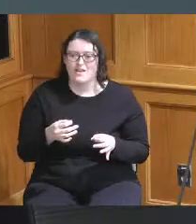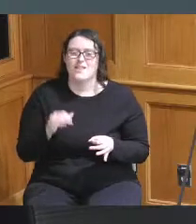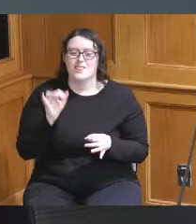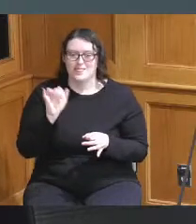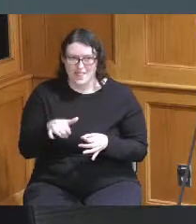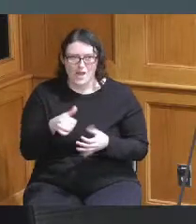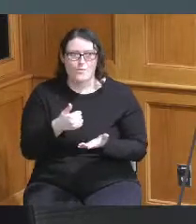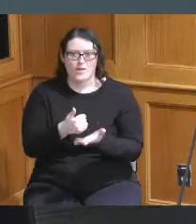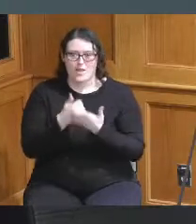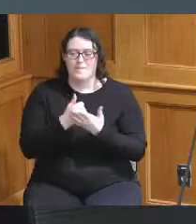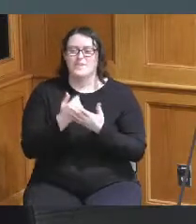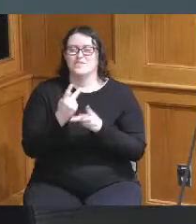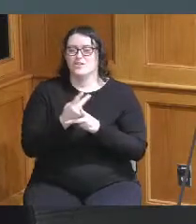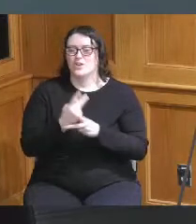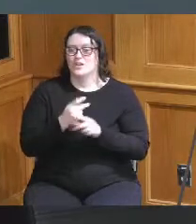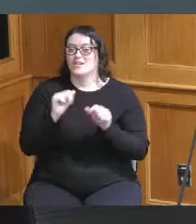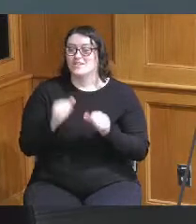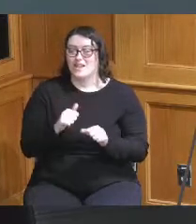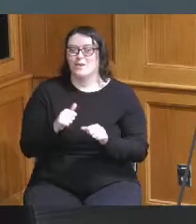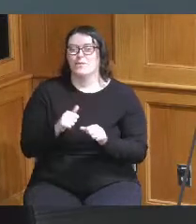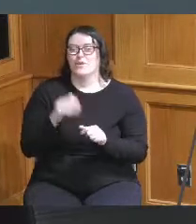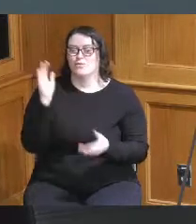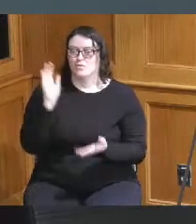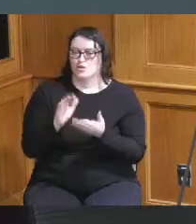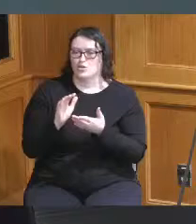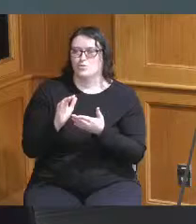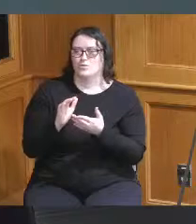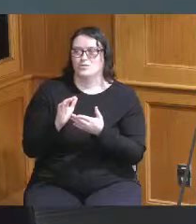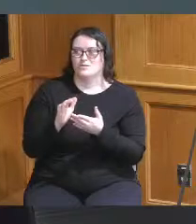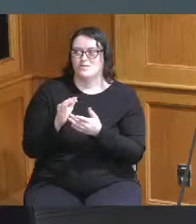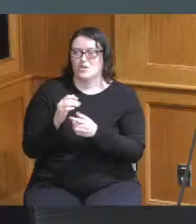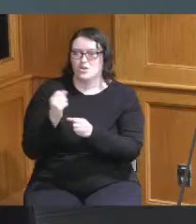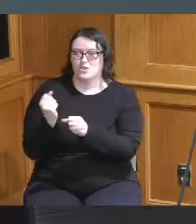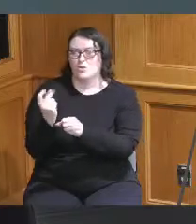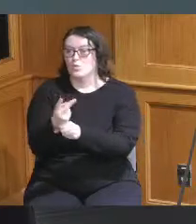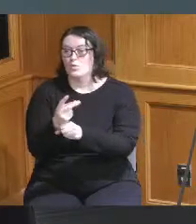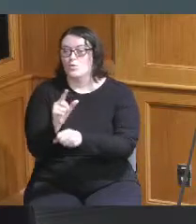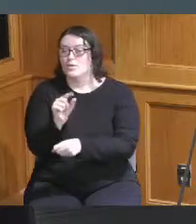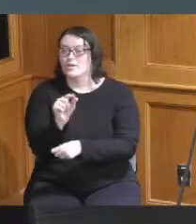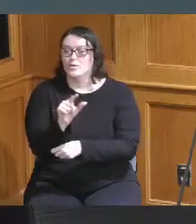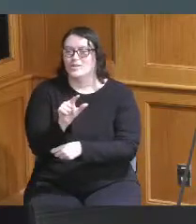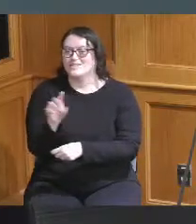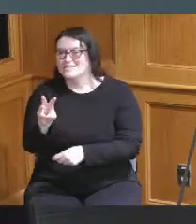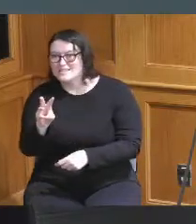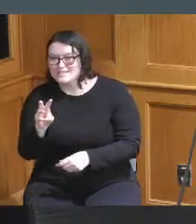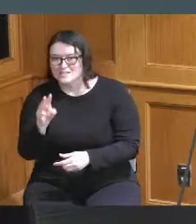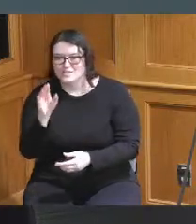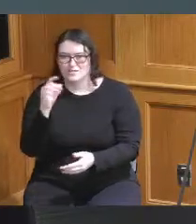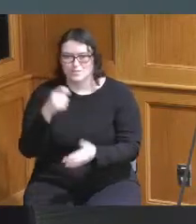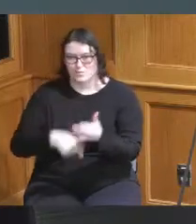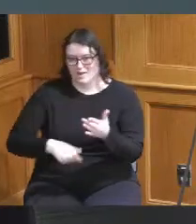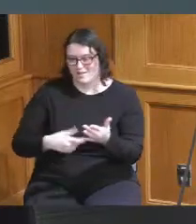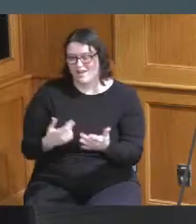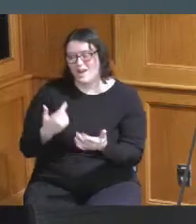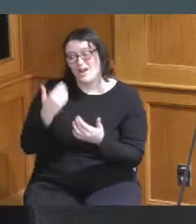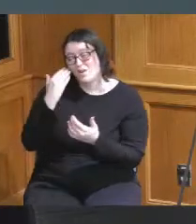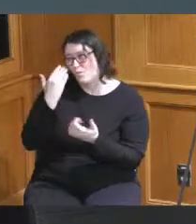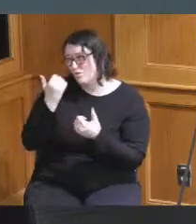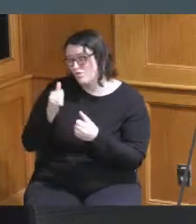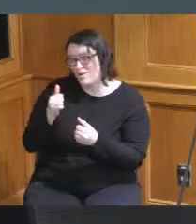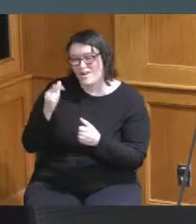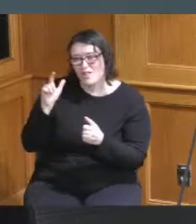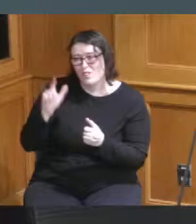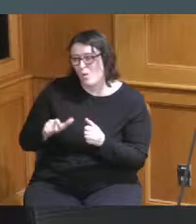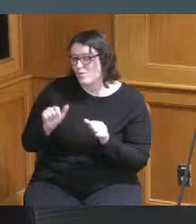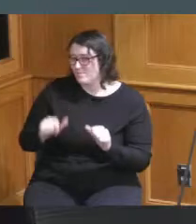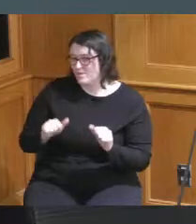to reduce the rate maybe for the next year, but not this year. So I know we tried really hard to go as low as we